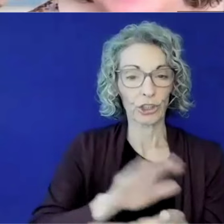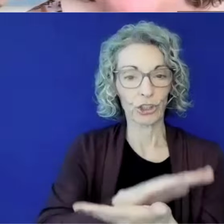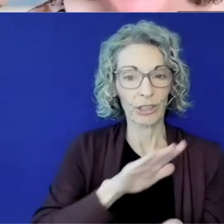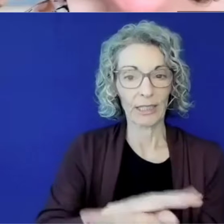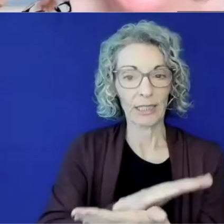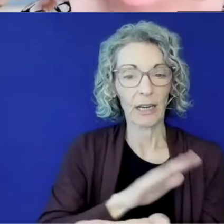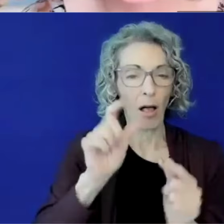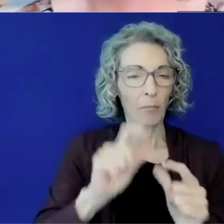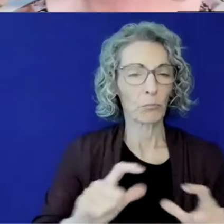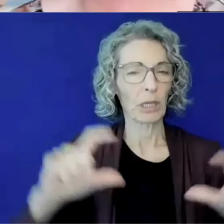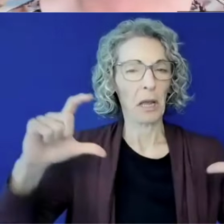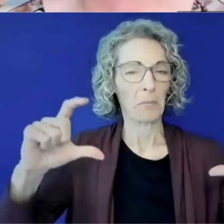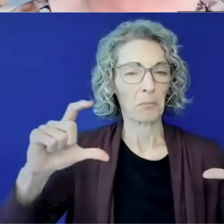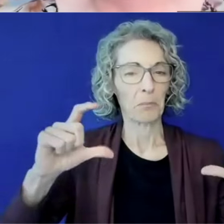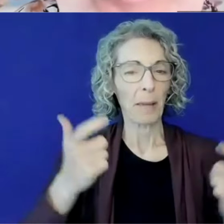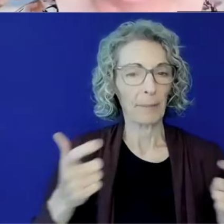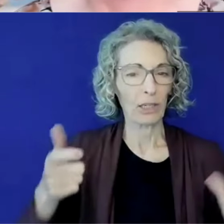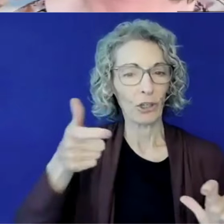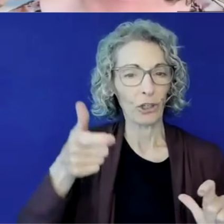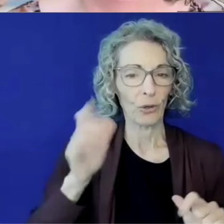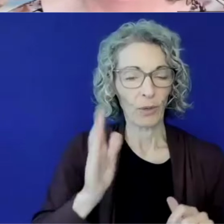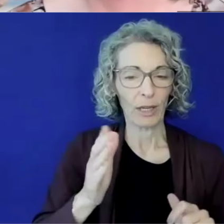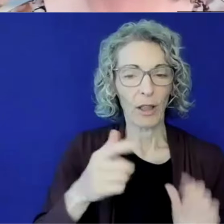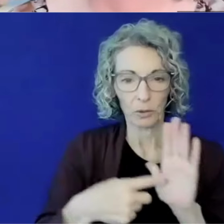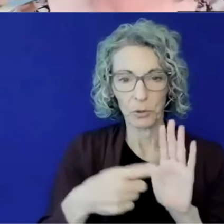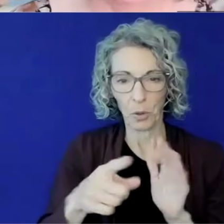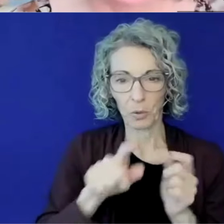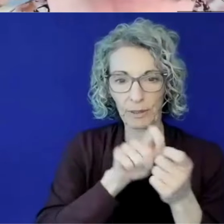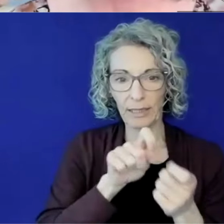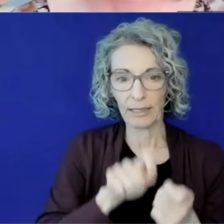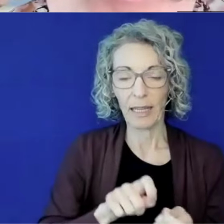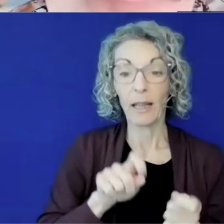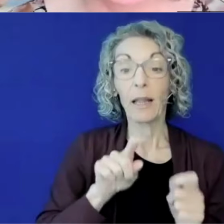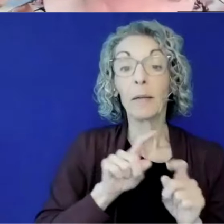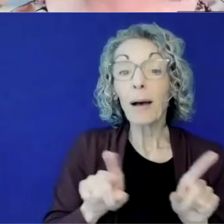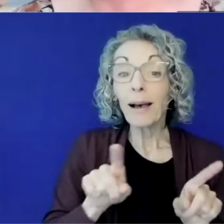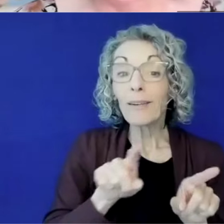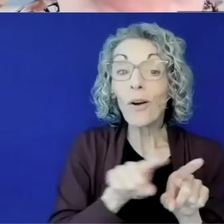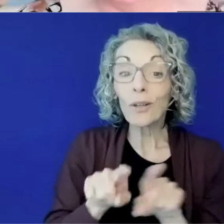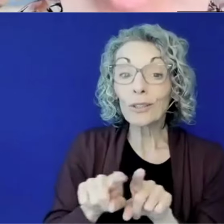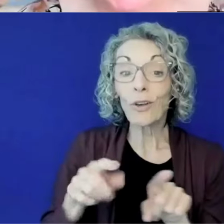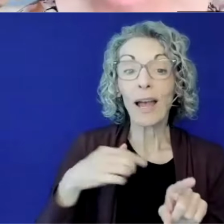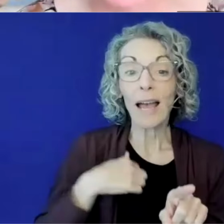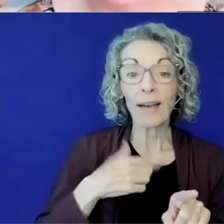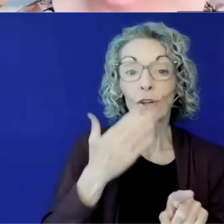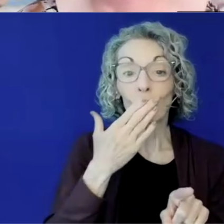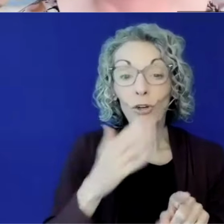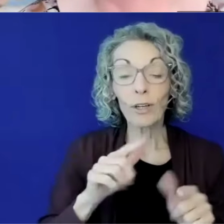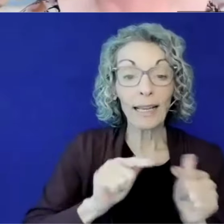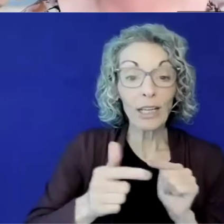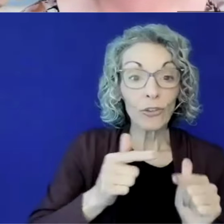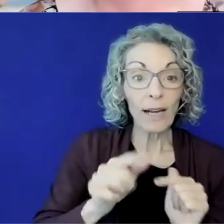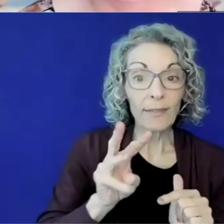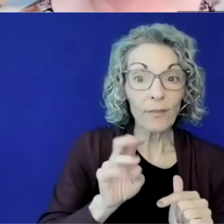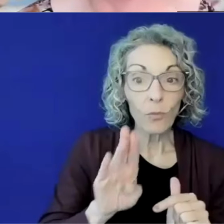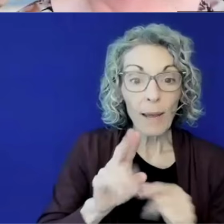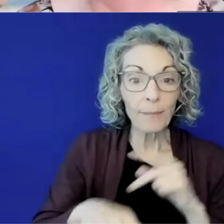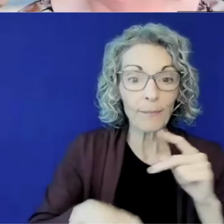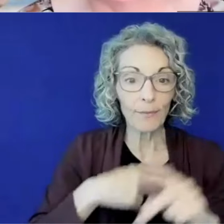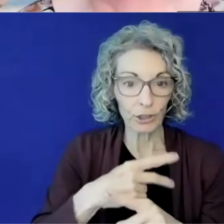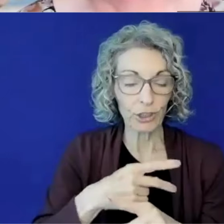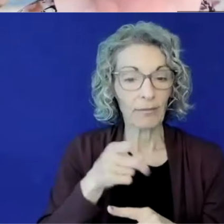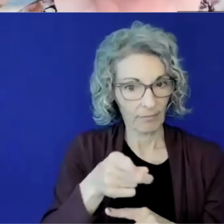magnify it in a minute and show you some of the details. But there's also an interactive web version of this document that you can